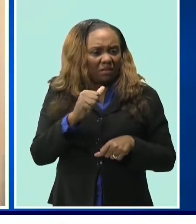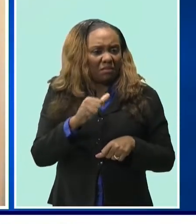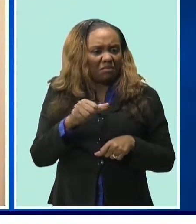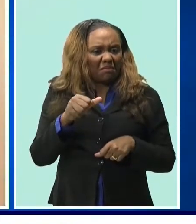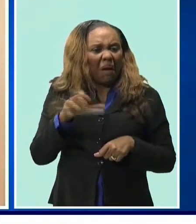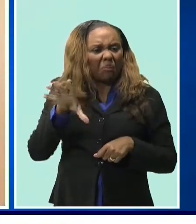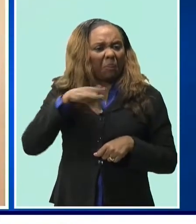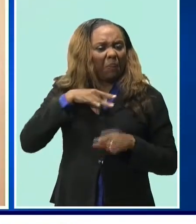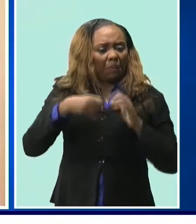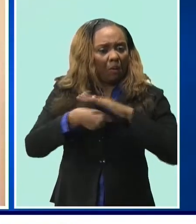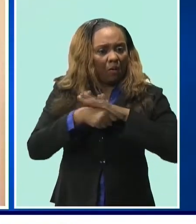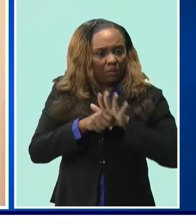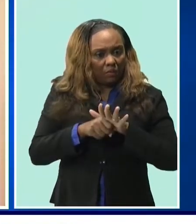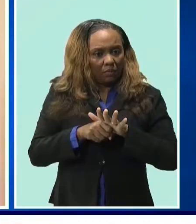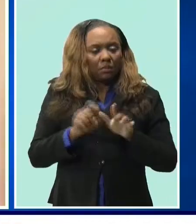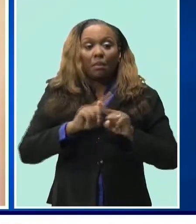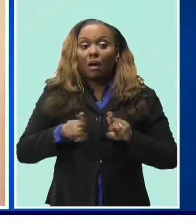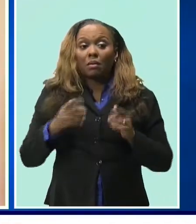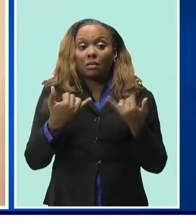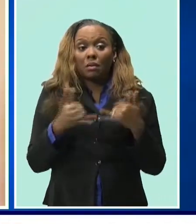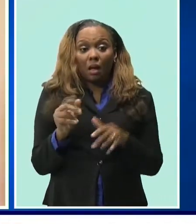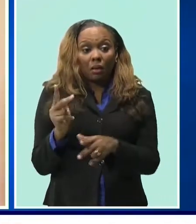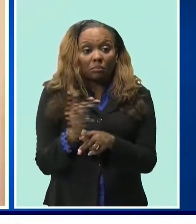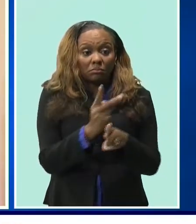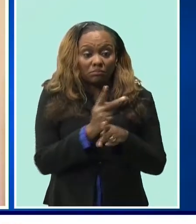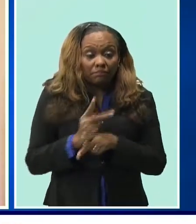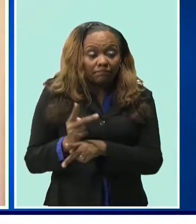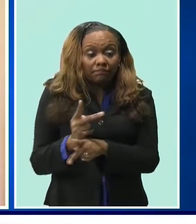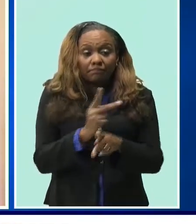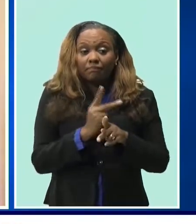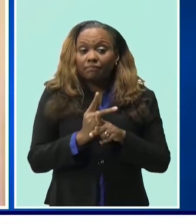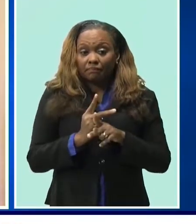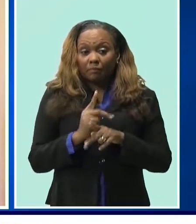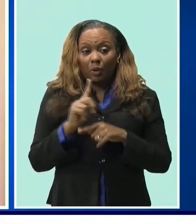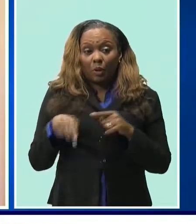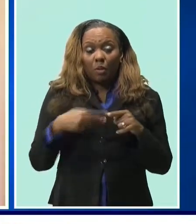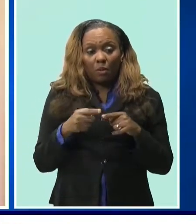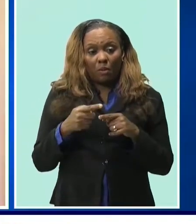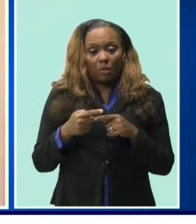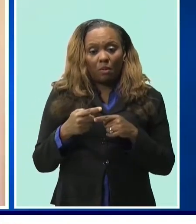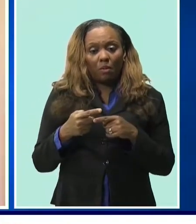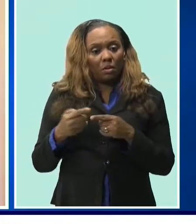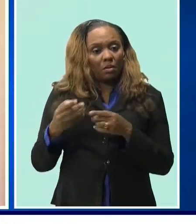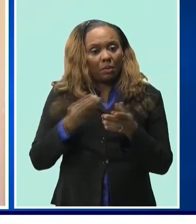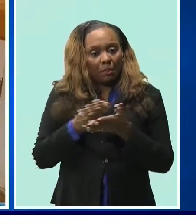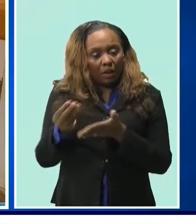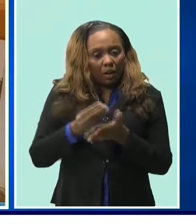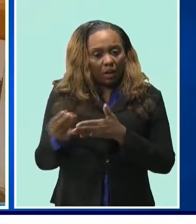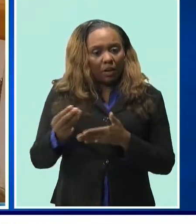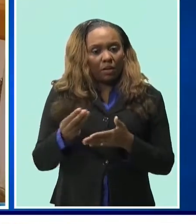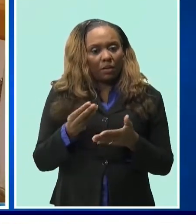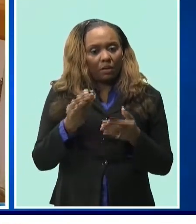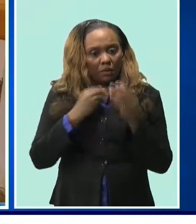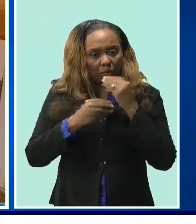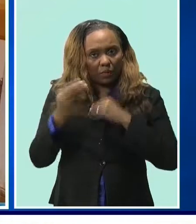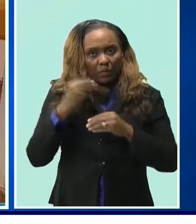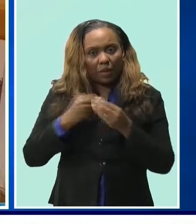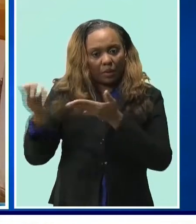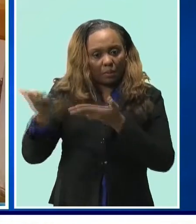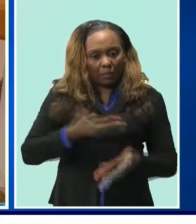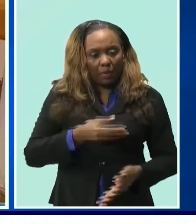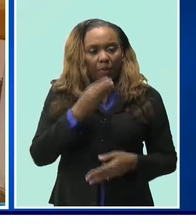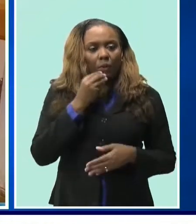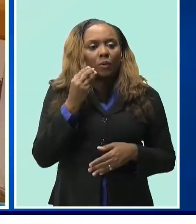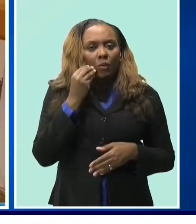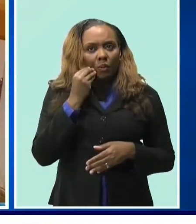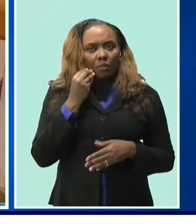some time, there are certain precautions that should be observed when bringing groceries into the home. Here are some steps that many health